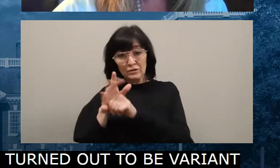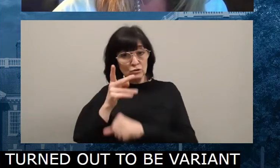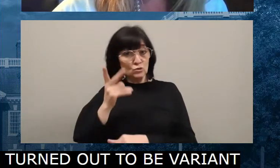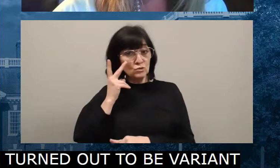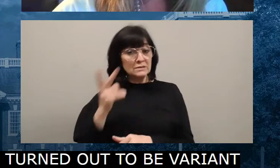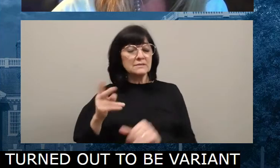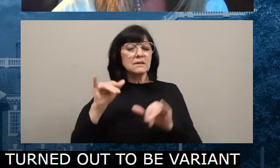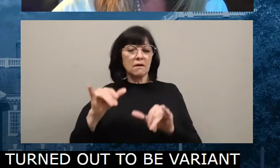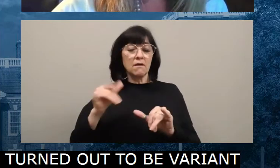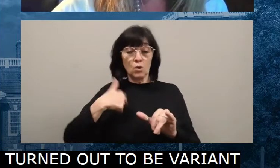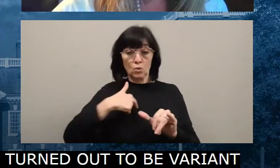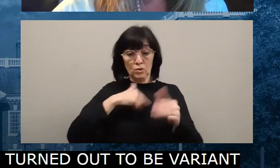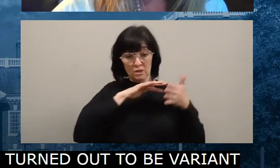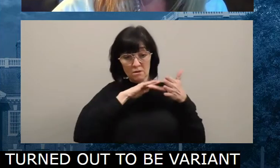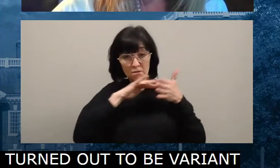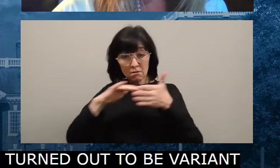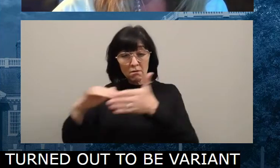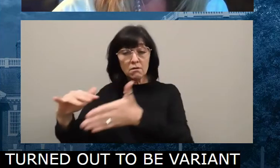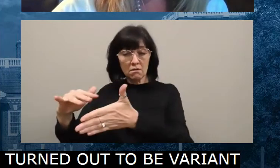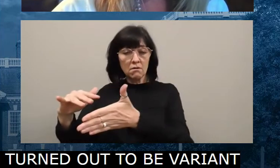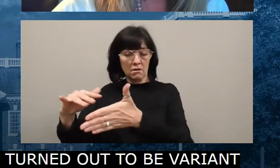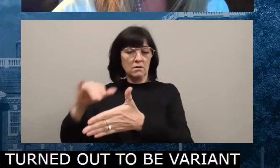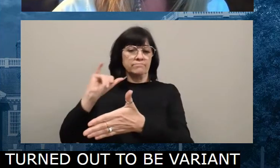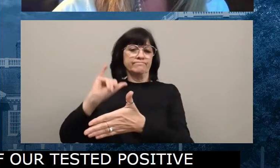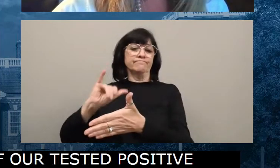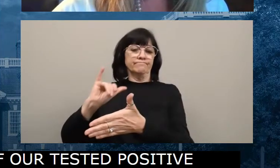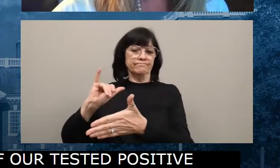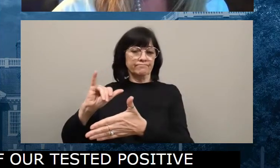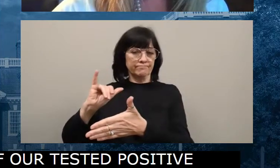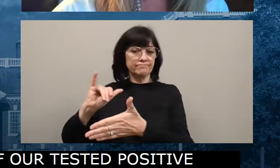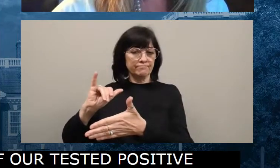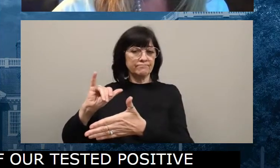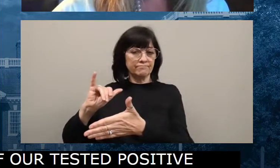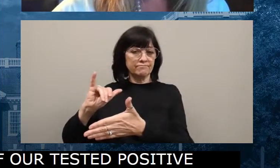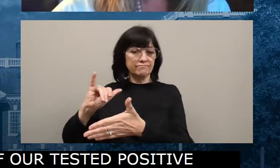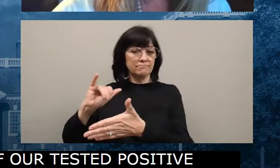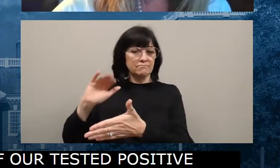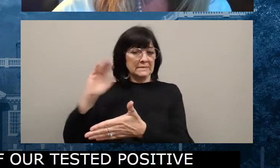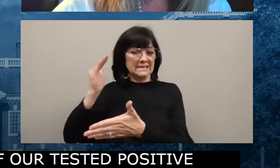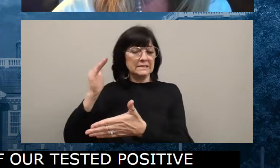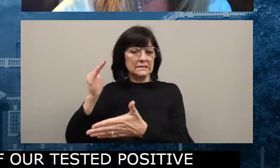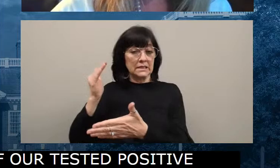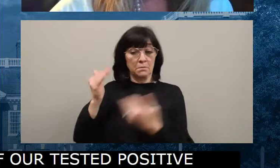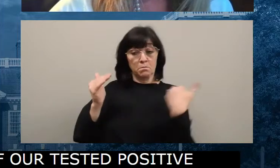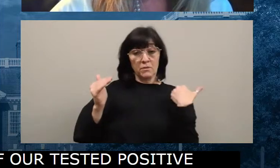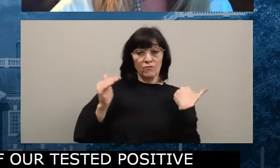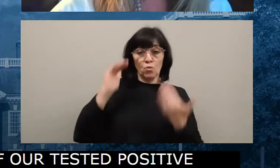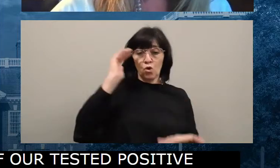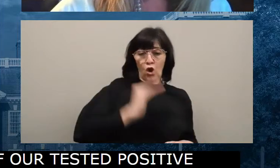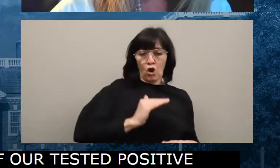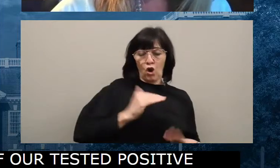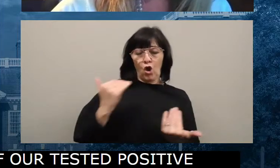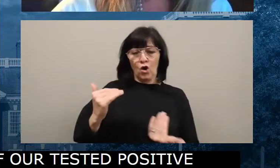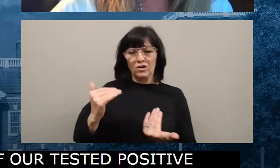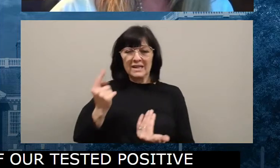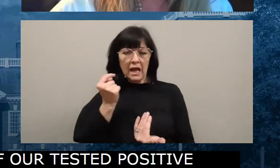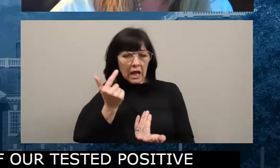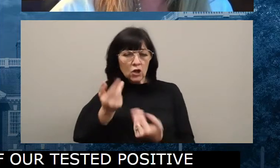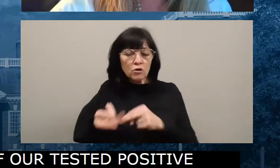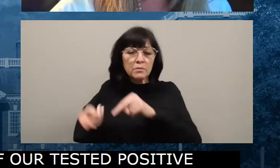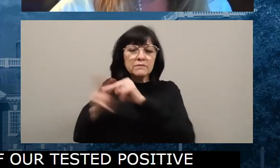positive specimen is higher than it was previously. But